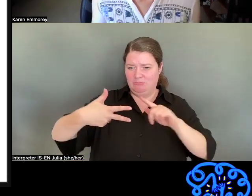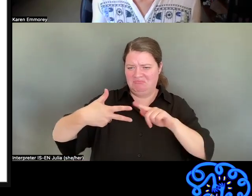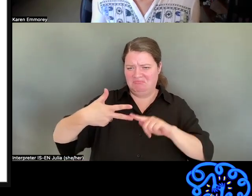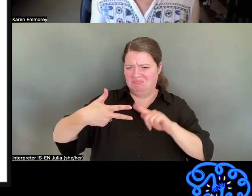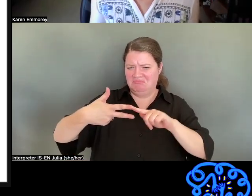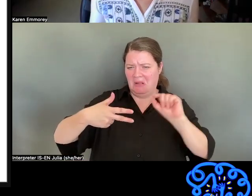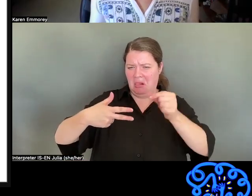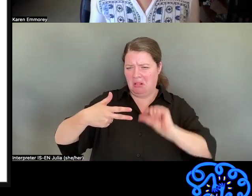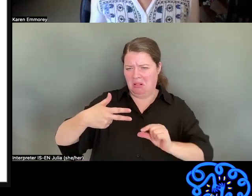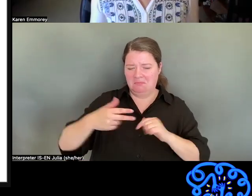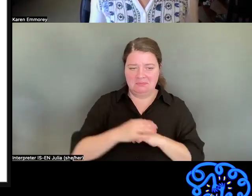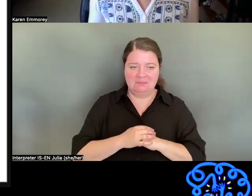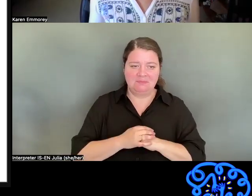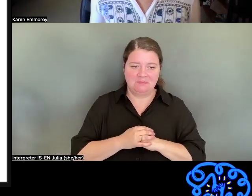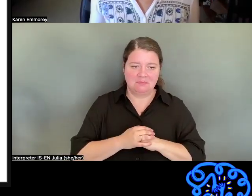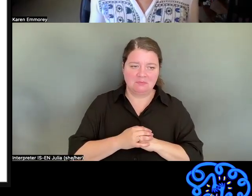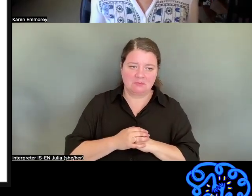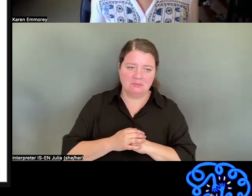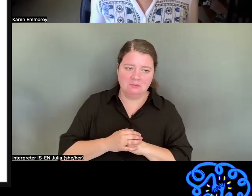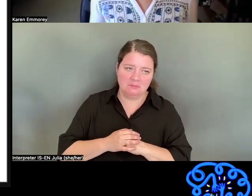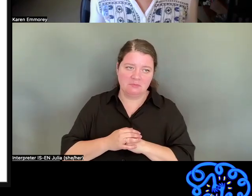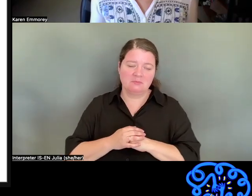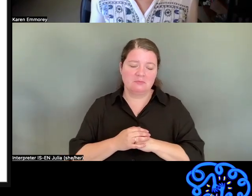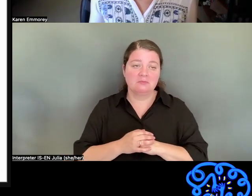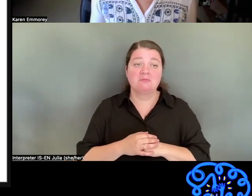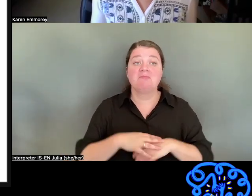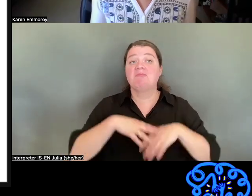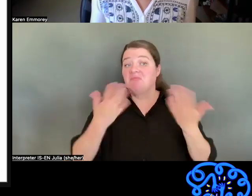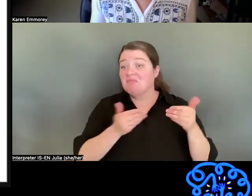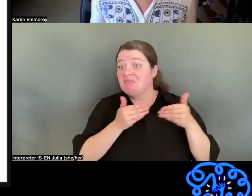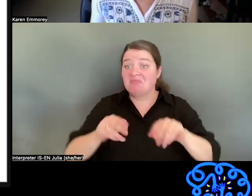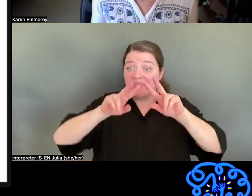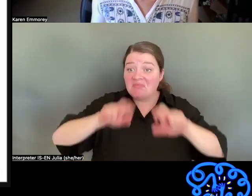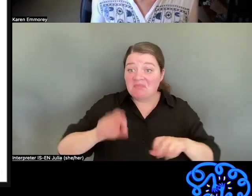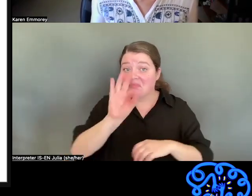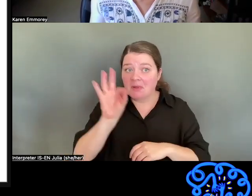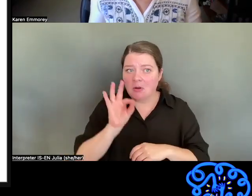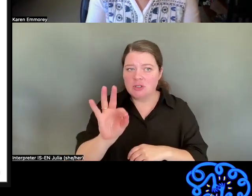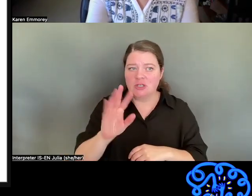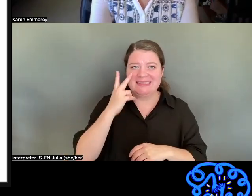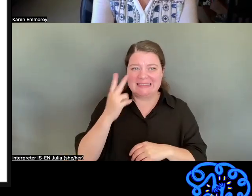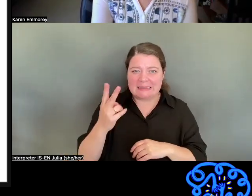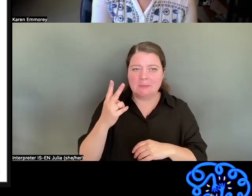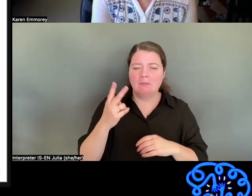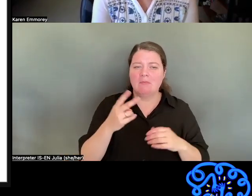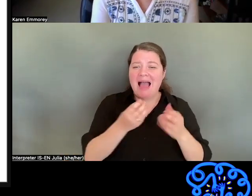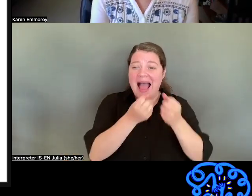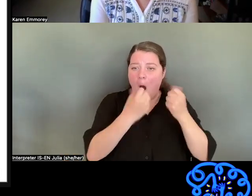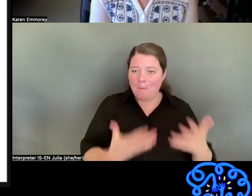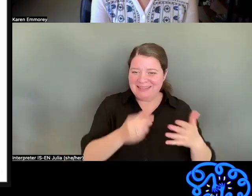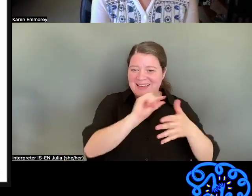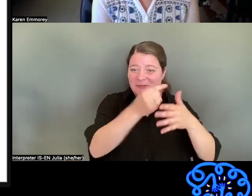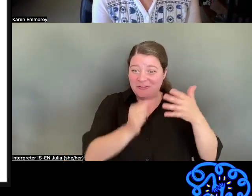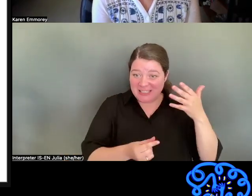Okay, so the next question was, does the number of iconically depicted features correlate